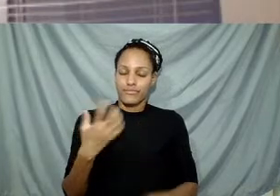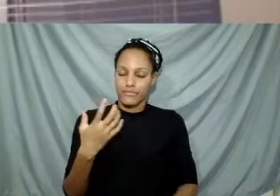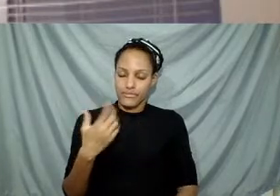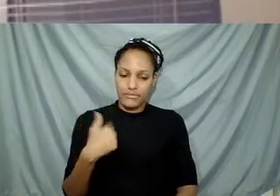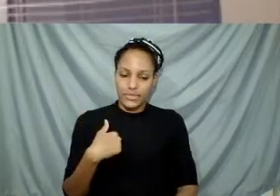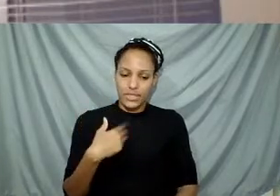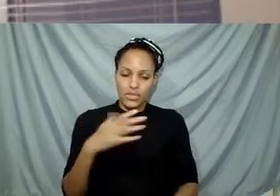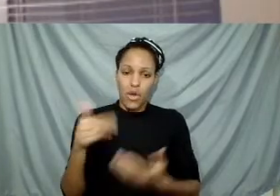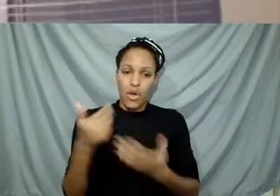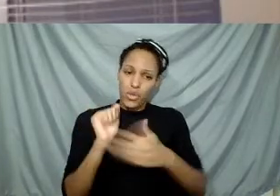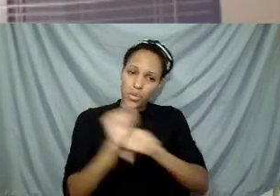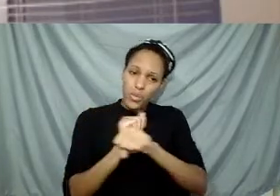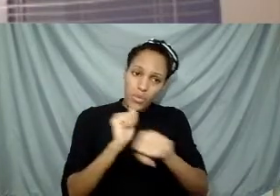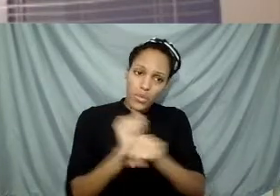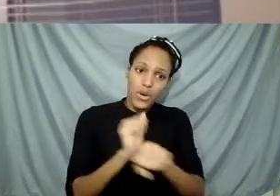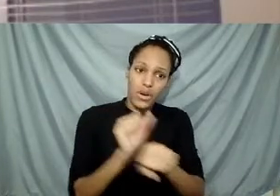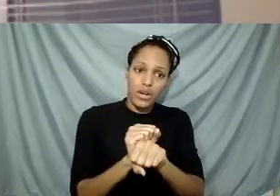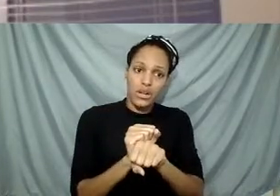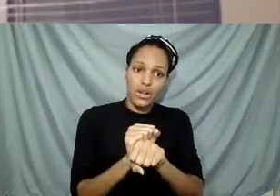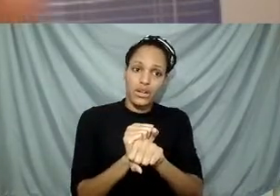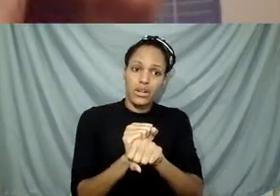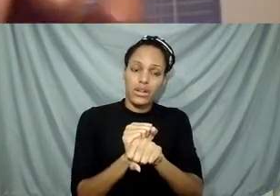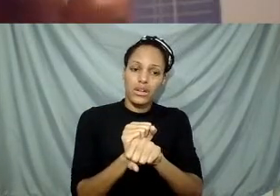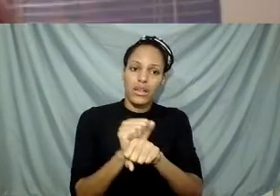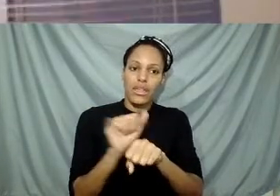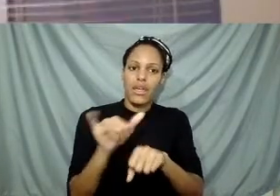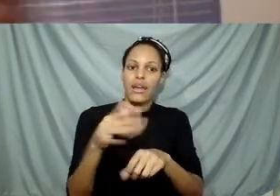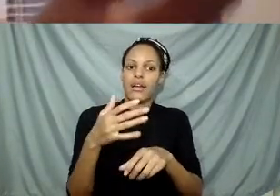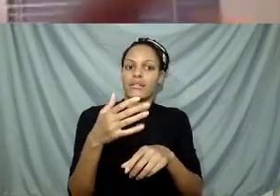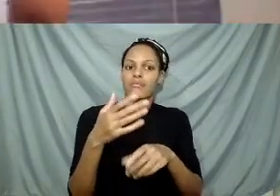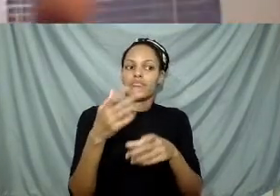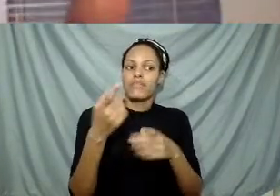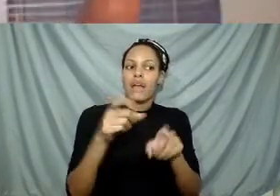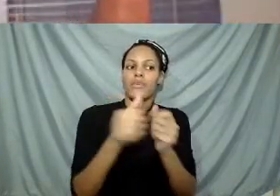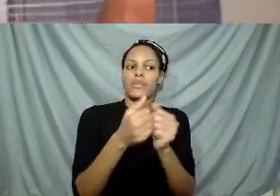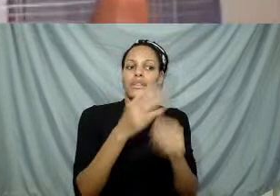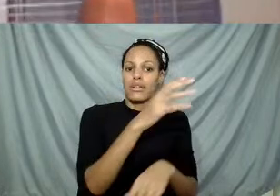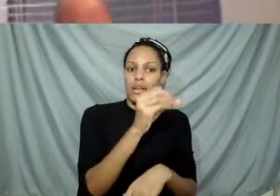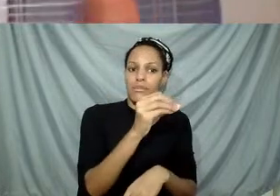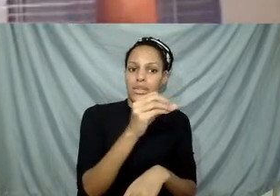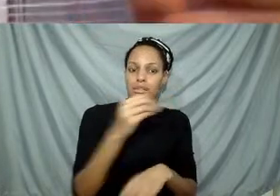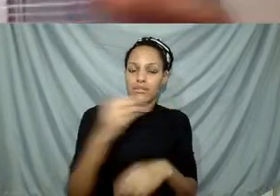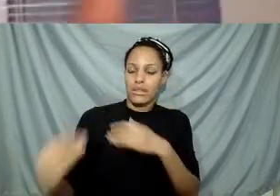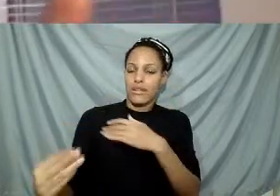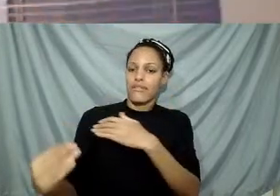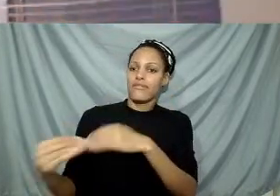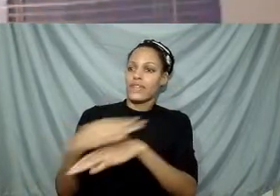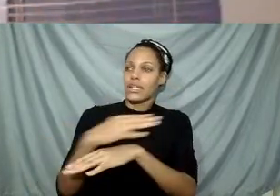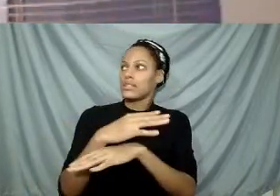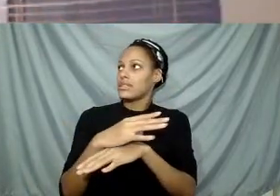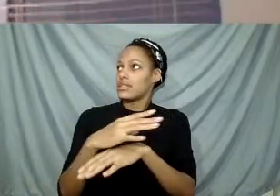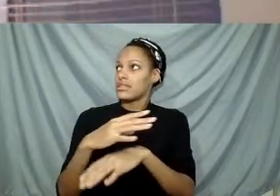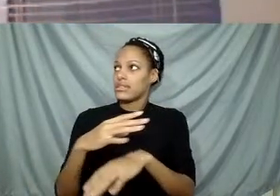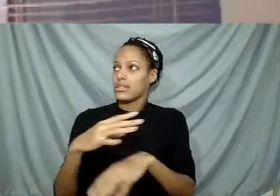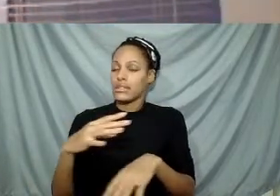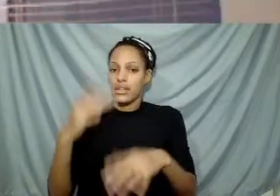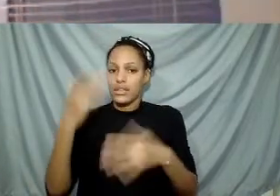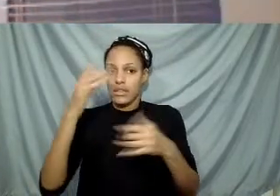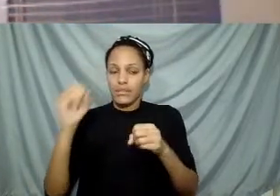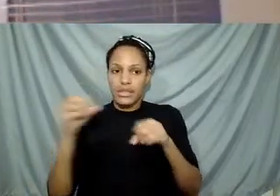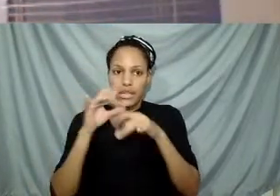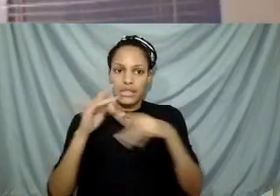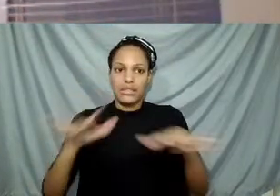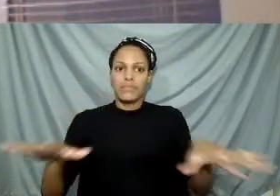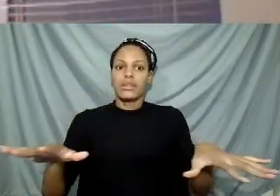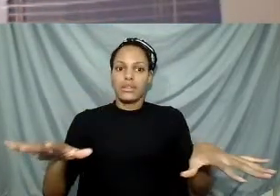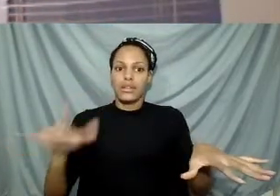the AIDS epidemic, all of the work that occurred with the company was affected by the AIDS epidemic, because it took so many people away